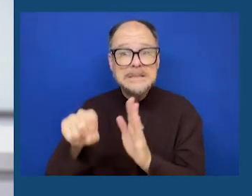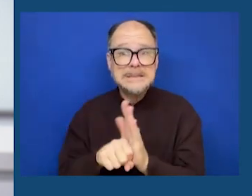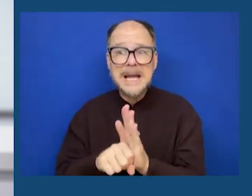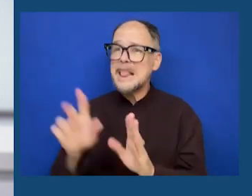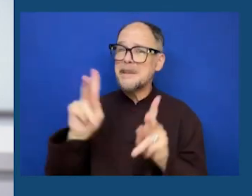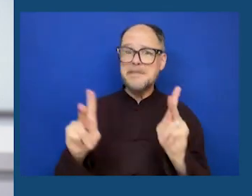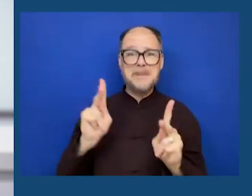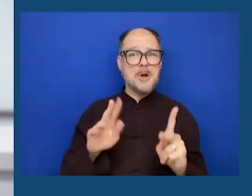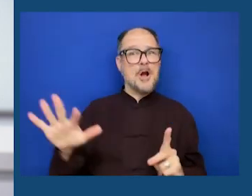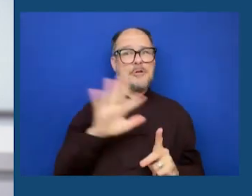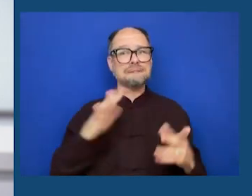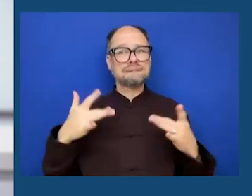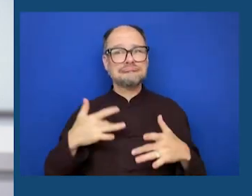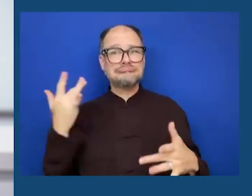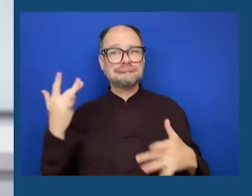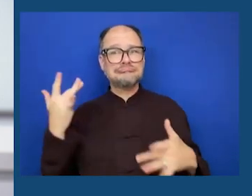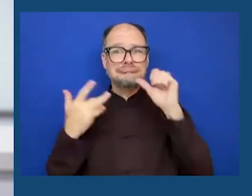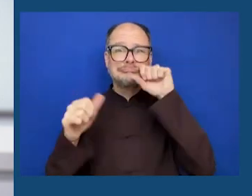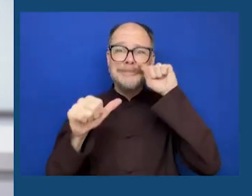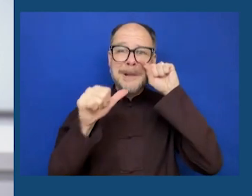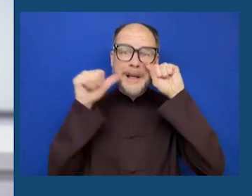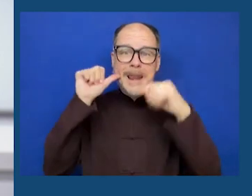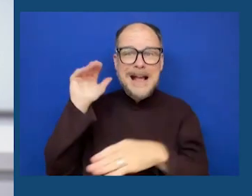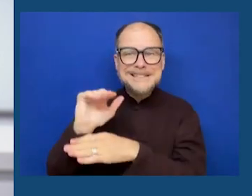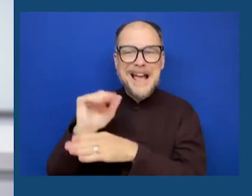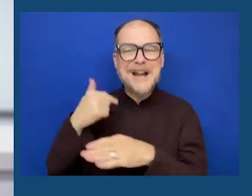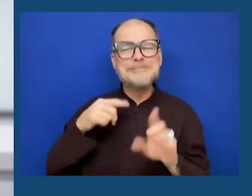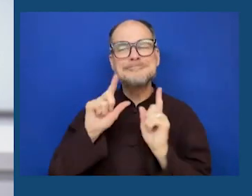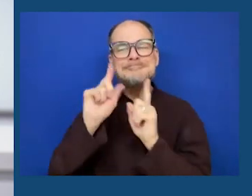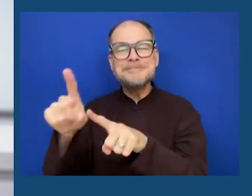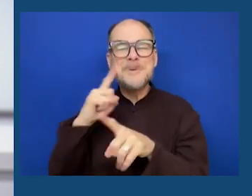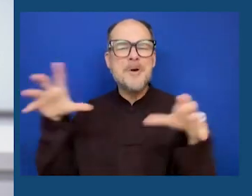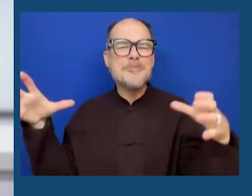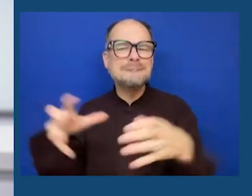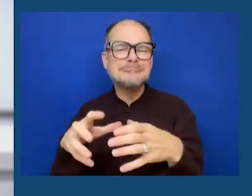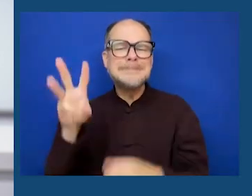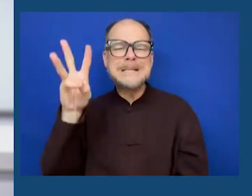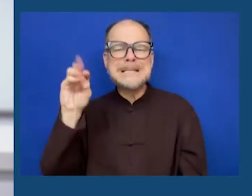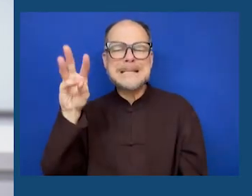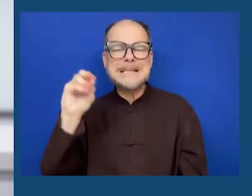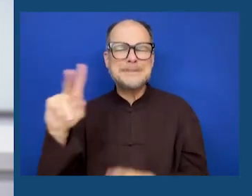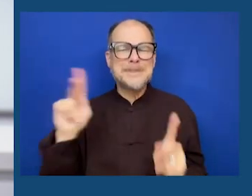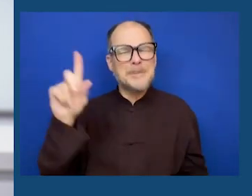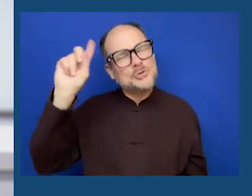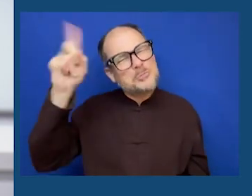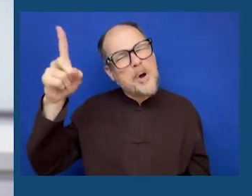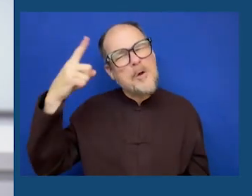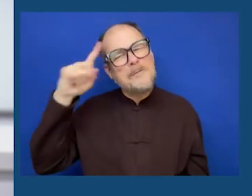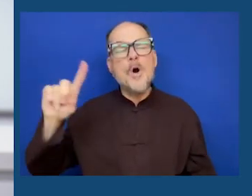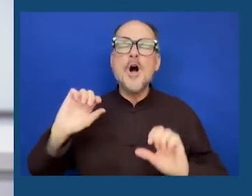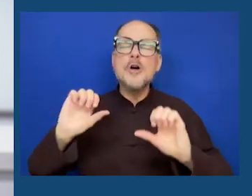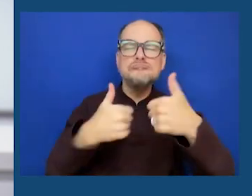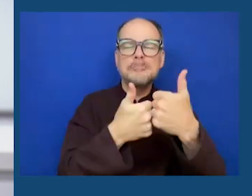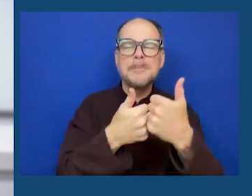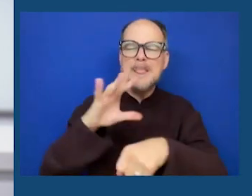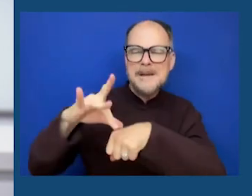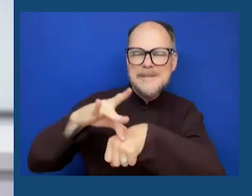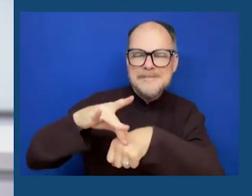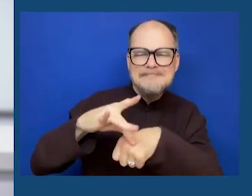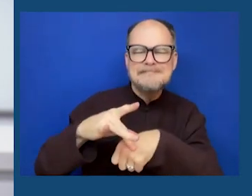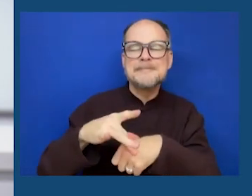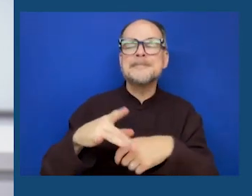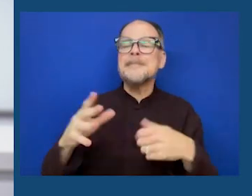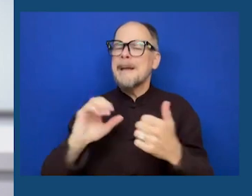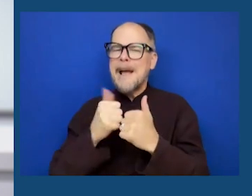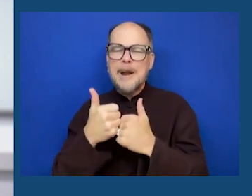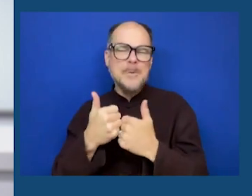of the smartest minds in the state of New York who are dealing with the environmental challenges that we're facing, how we build resiliency, how we address climate change,